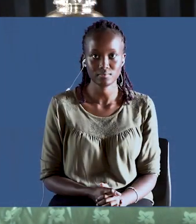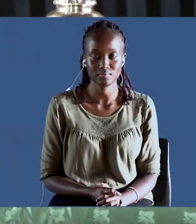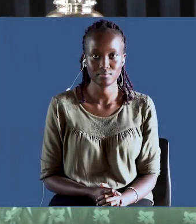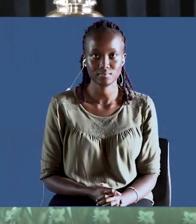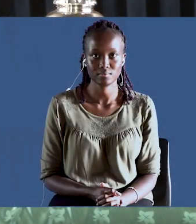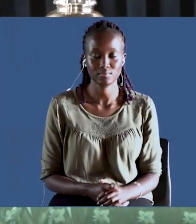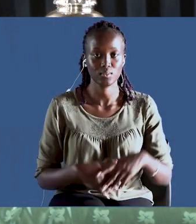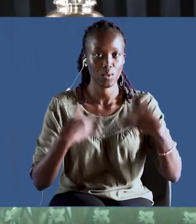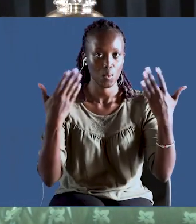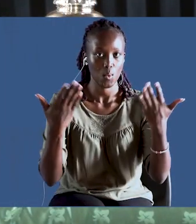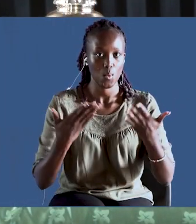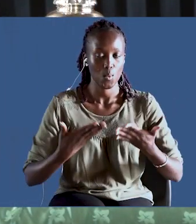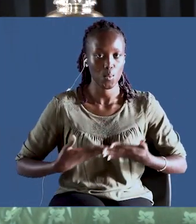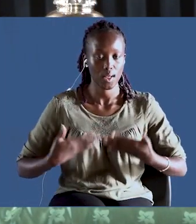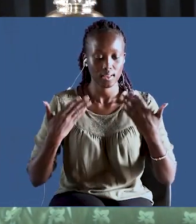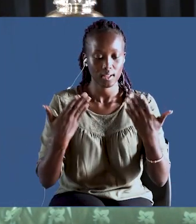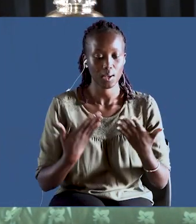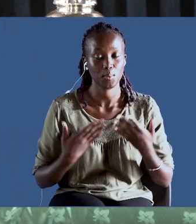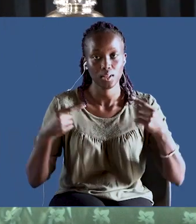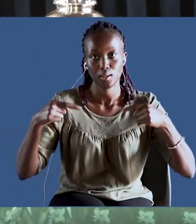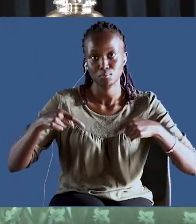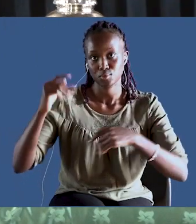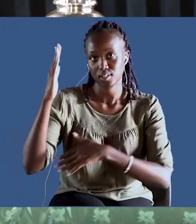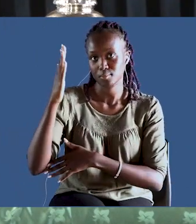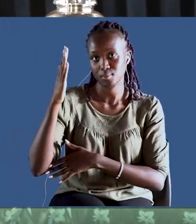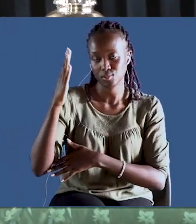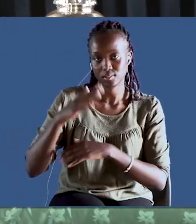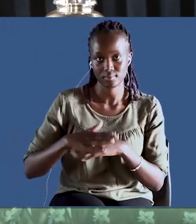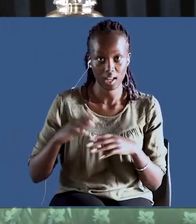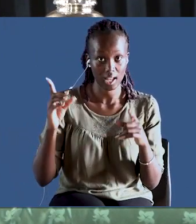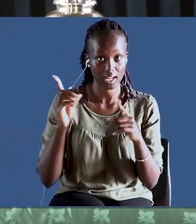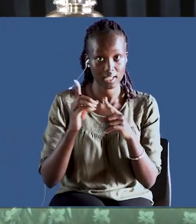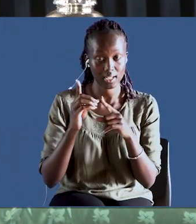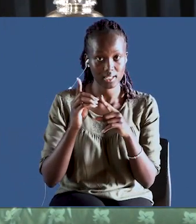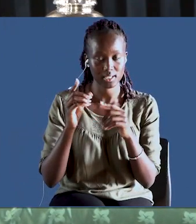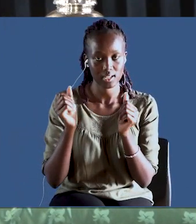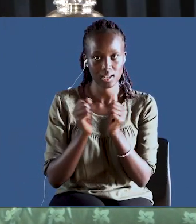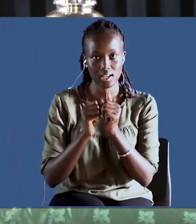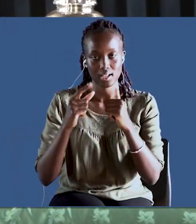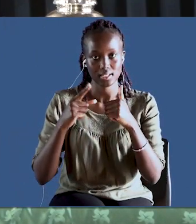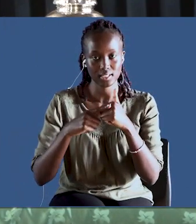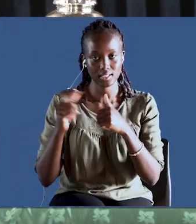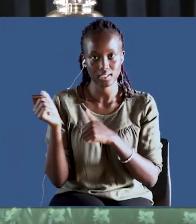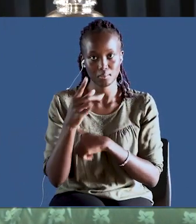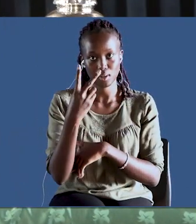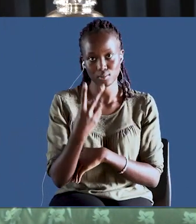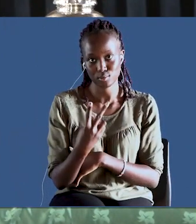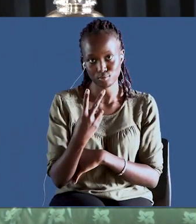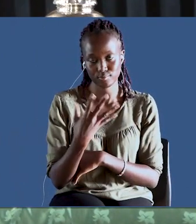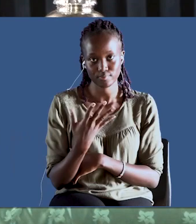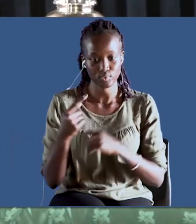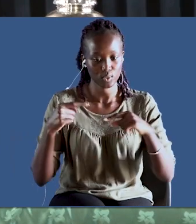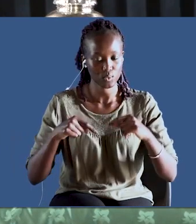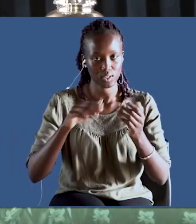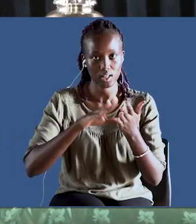One more time, we warmly welcome you to our homily for today, the 16th of February, as we